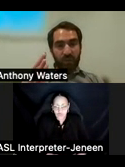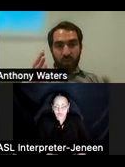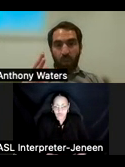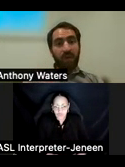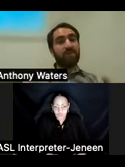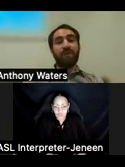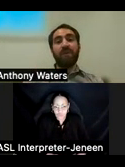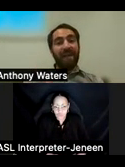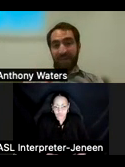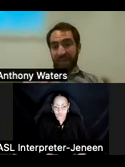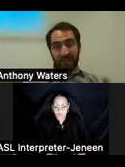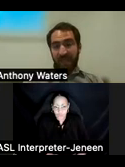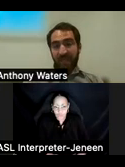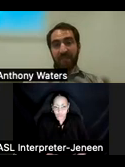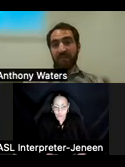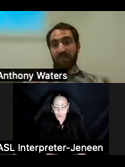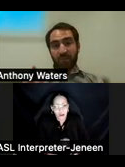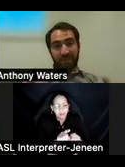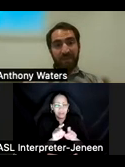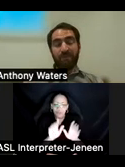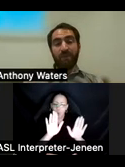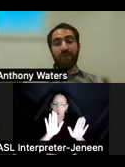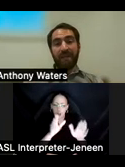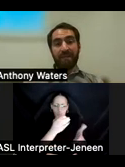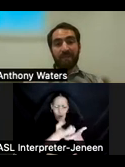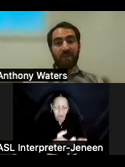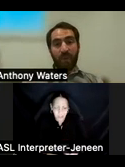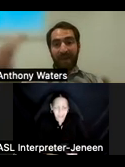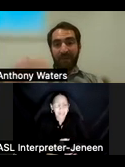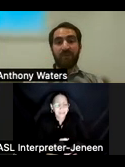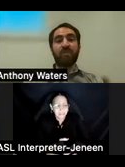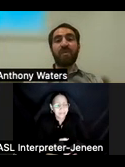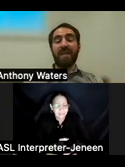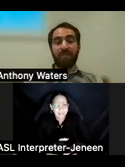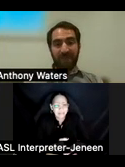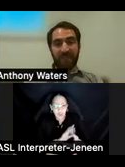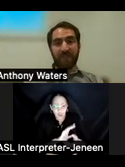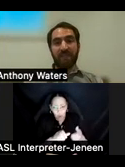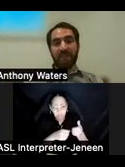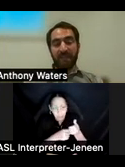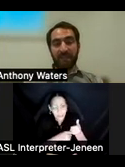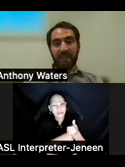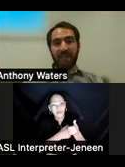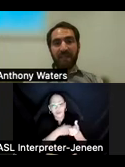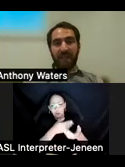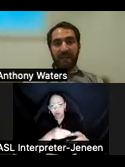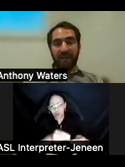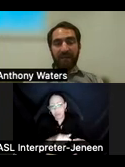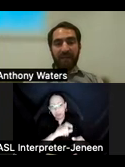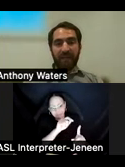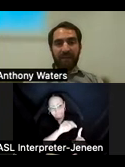There's wonderful evidence-based treatment programs around suicide prevention and